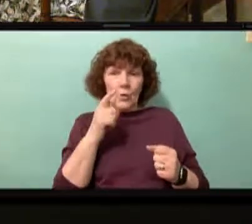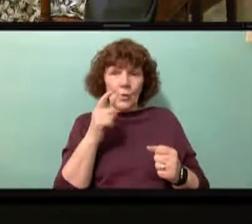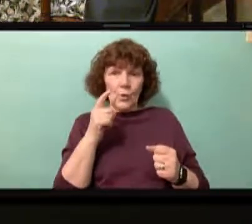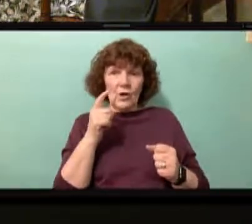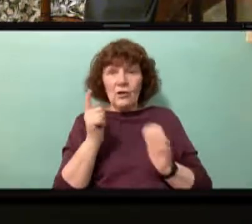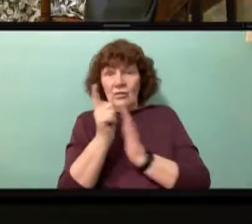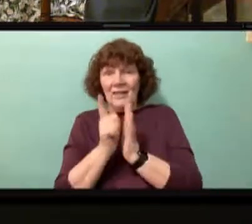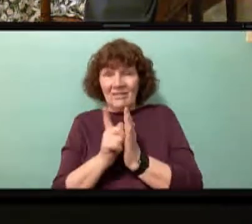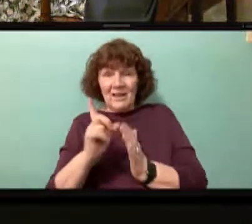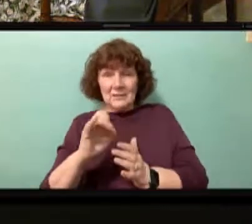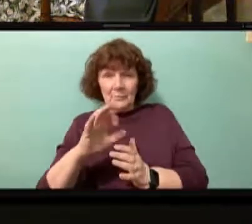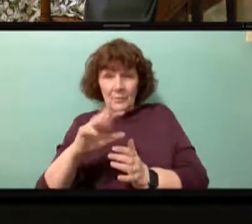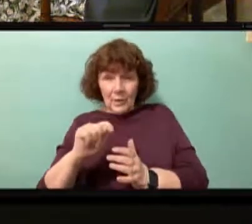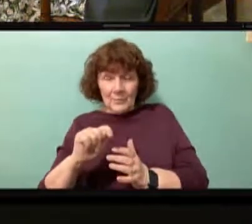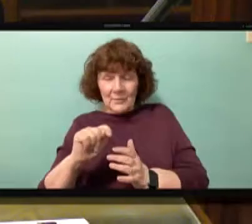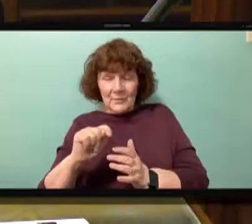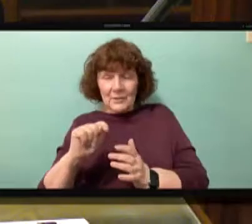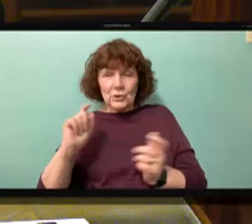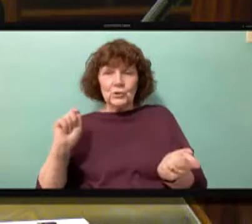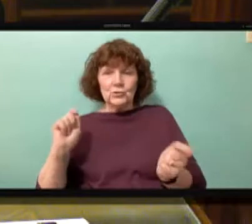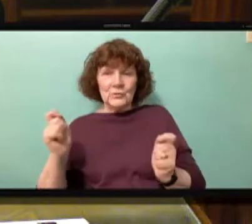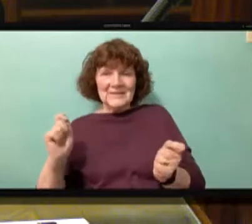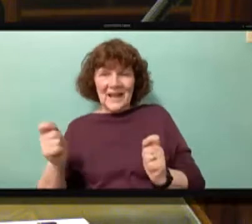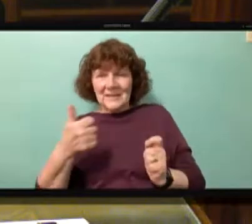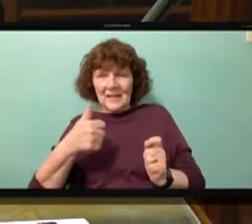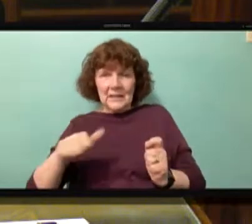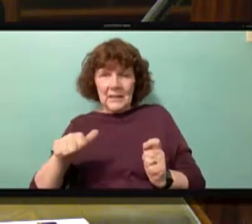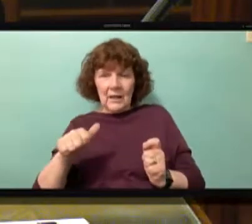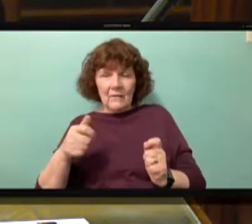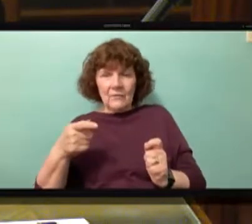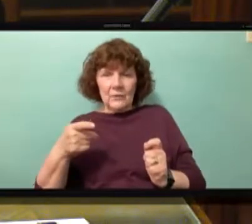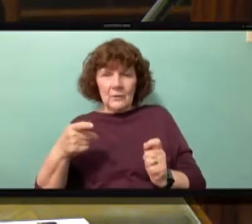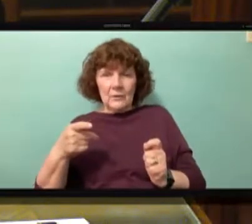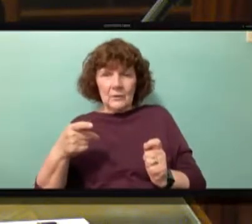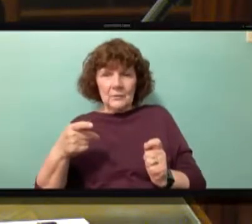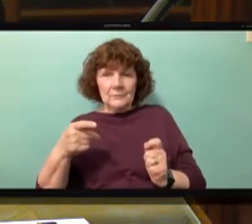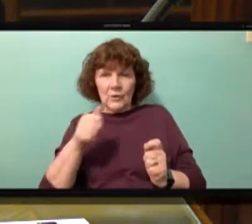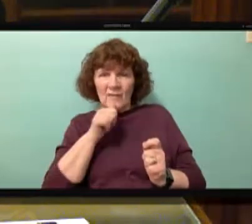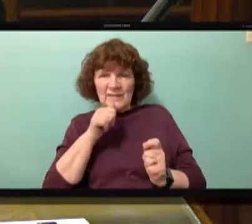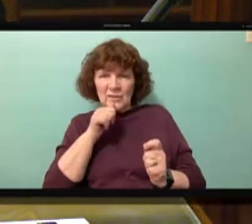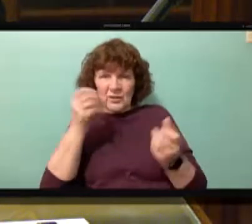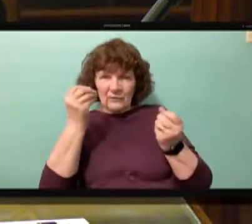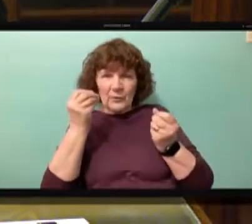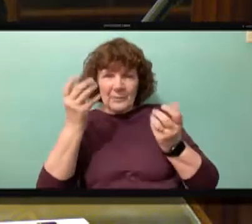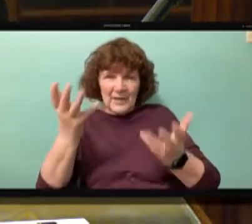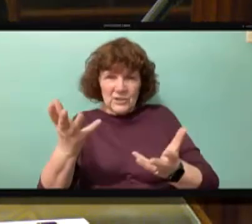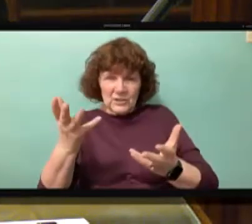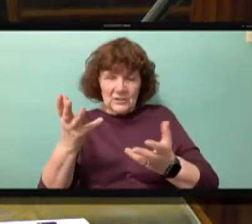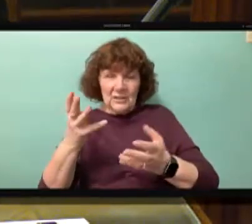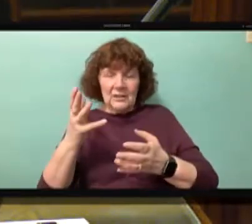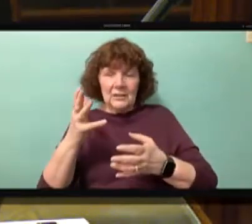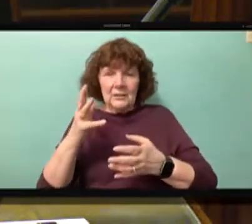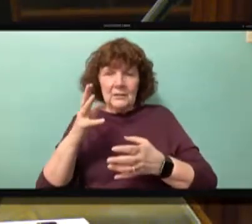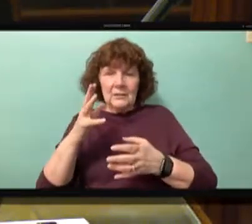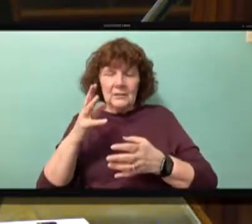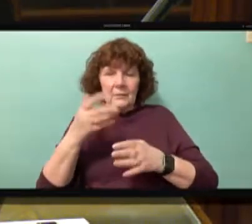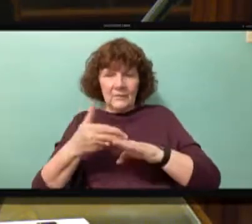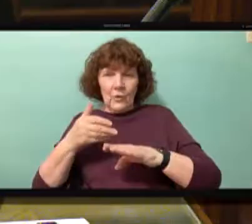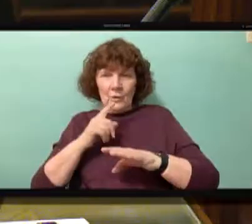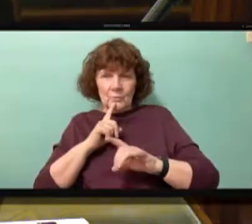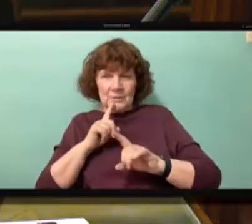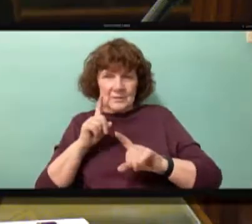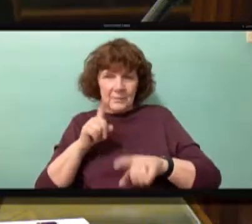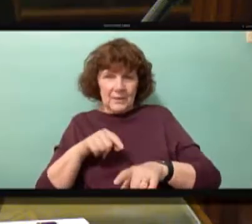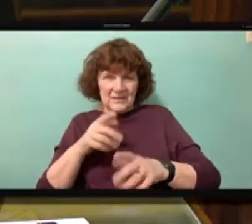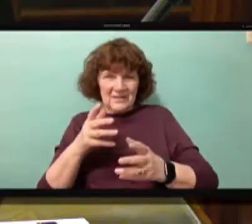any of that proprietary or confidential information in a response that may have been notified before, like any other